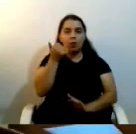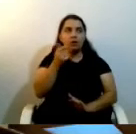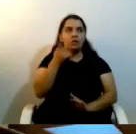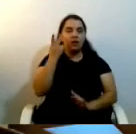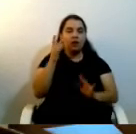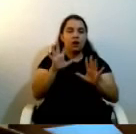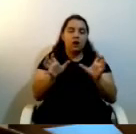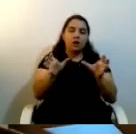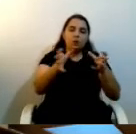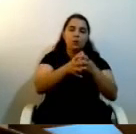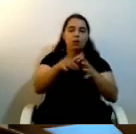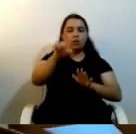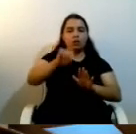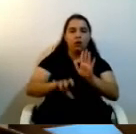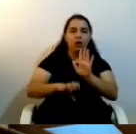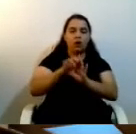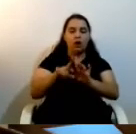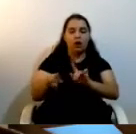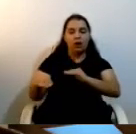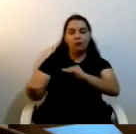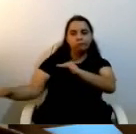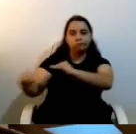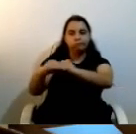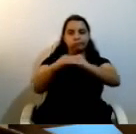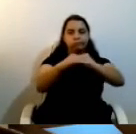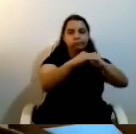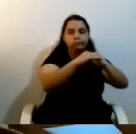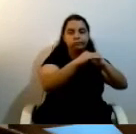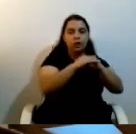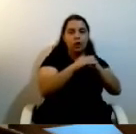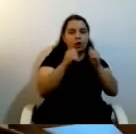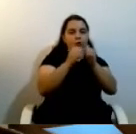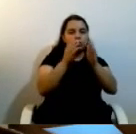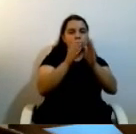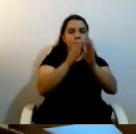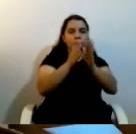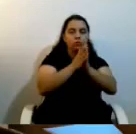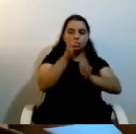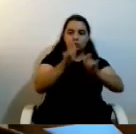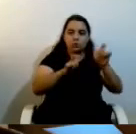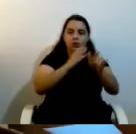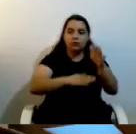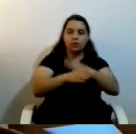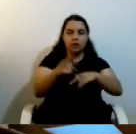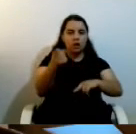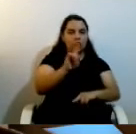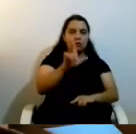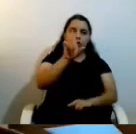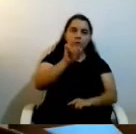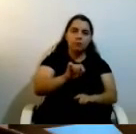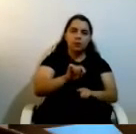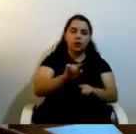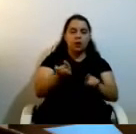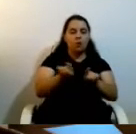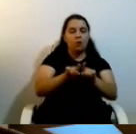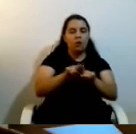our non-disabled brothers and sisters, friends and neighbors, we need to work for a